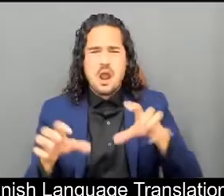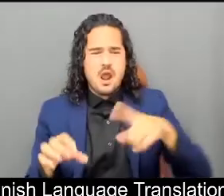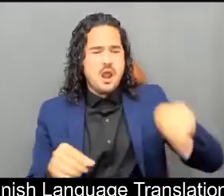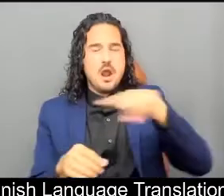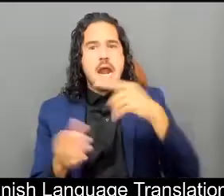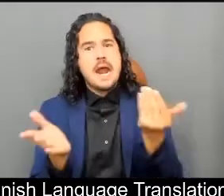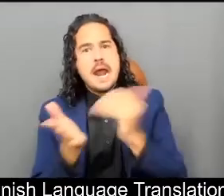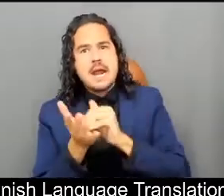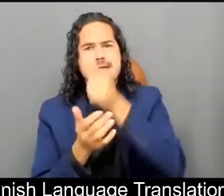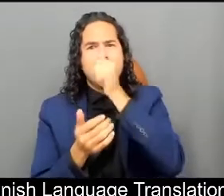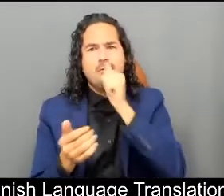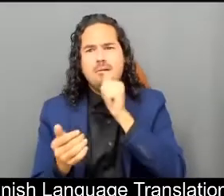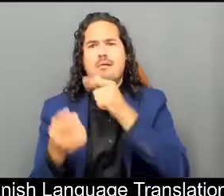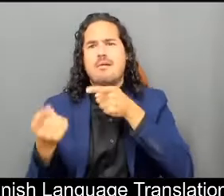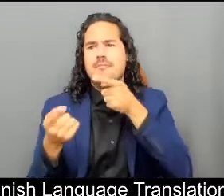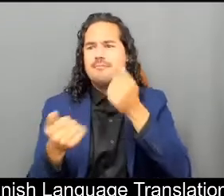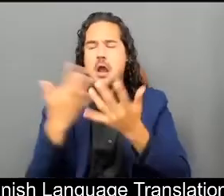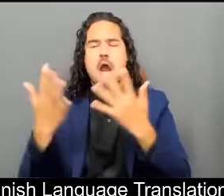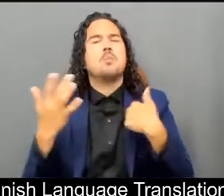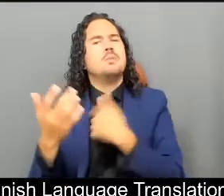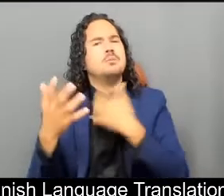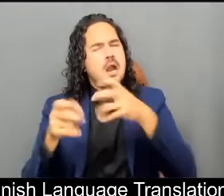this.